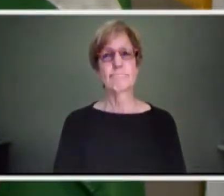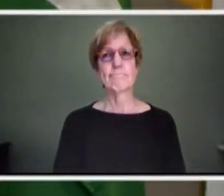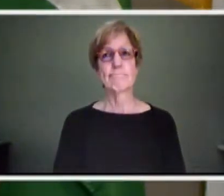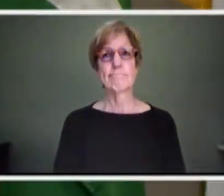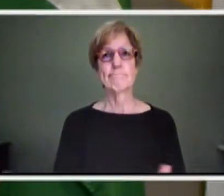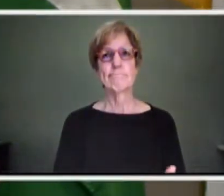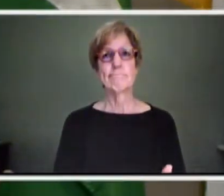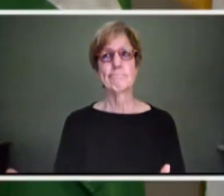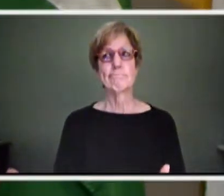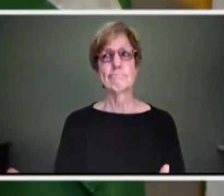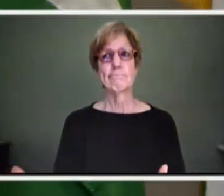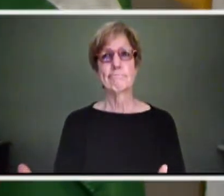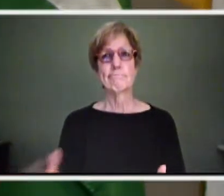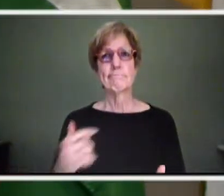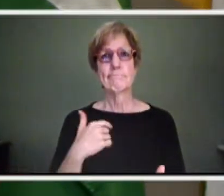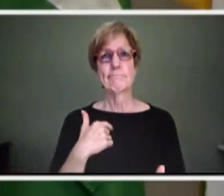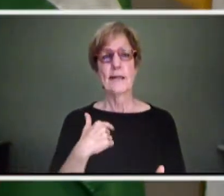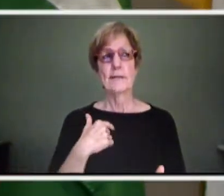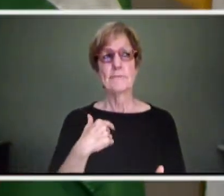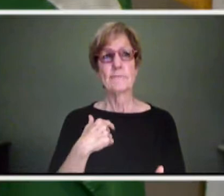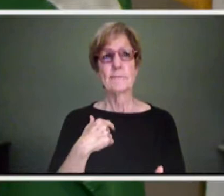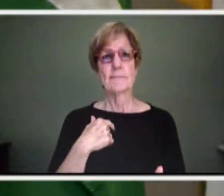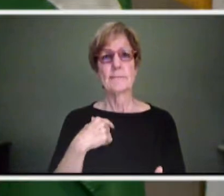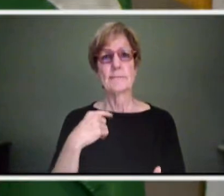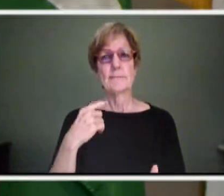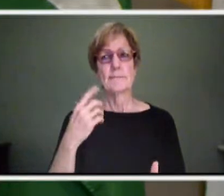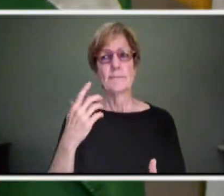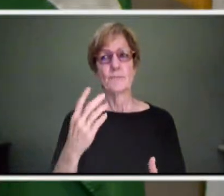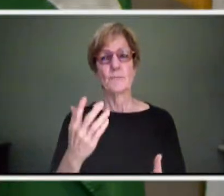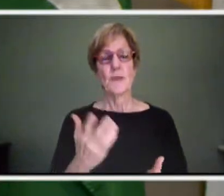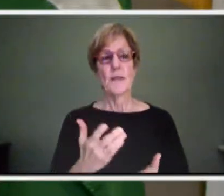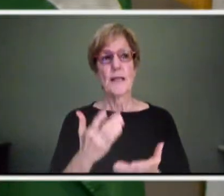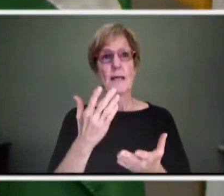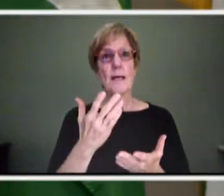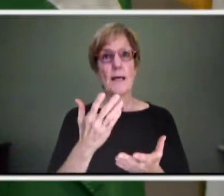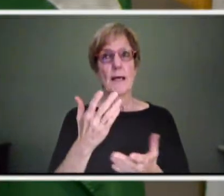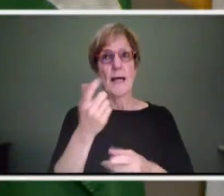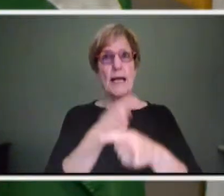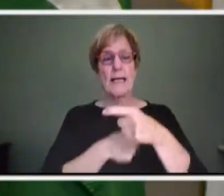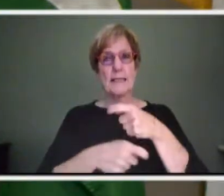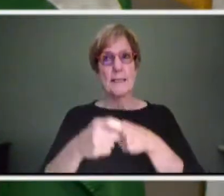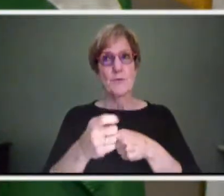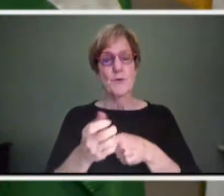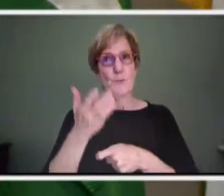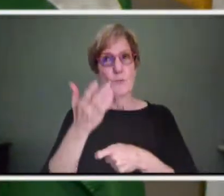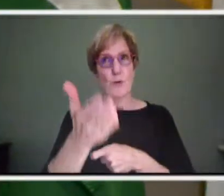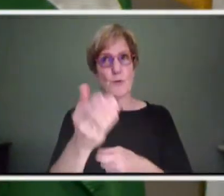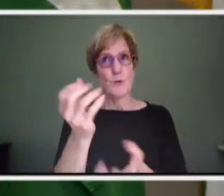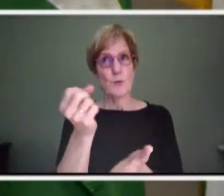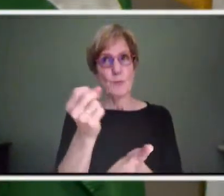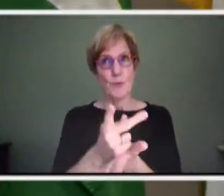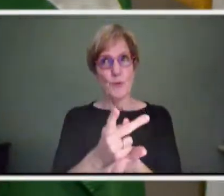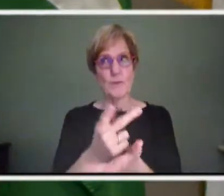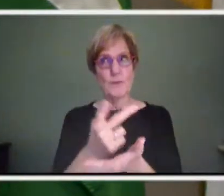don't know. I think we need to, I would make a substitute motion to approve it, but I don't know how that's going to go. So,